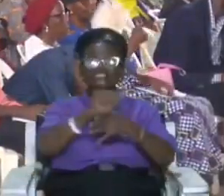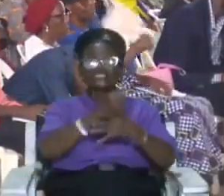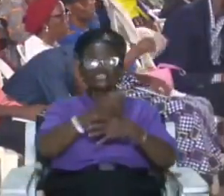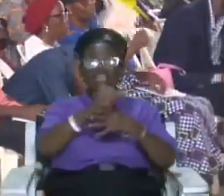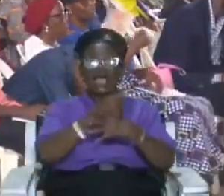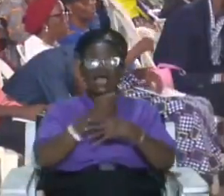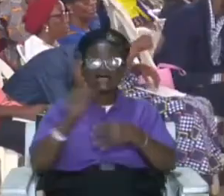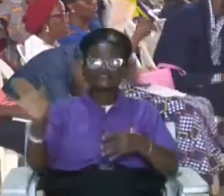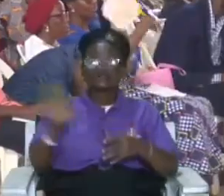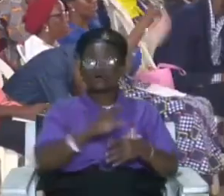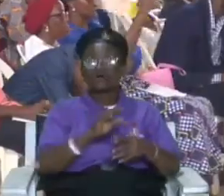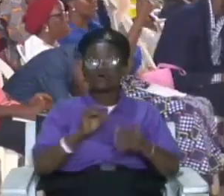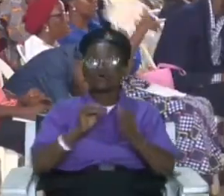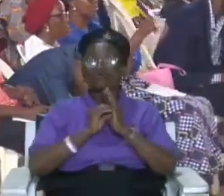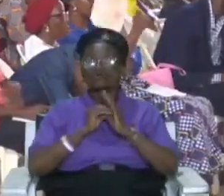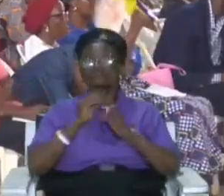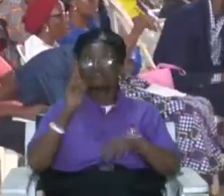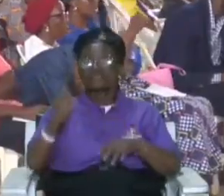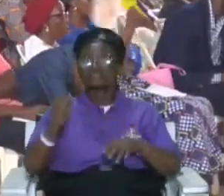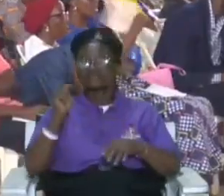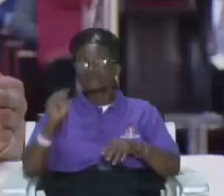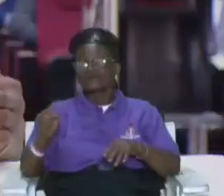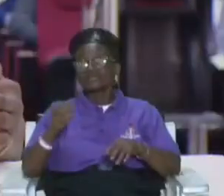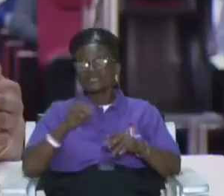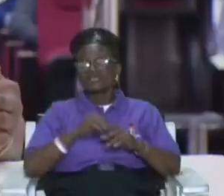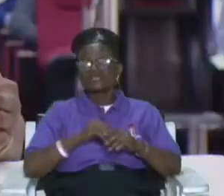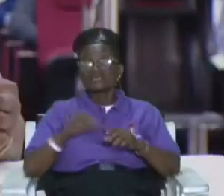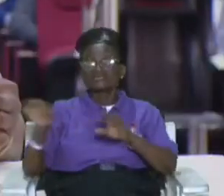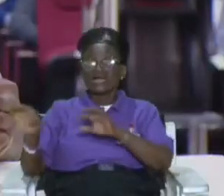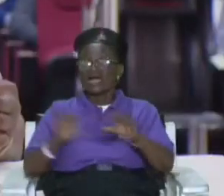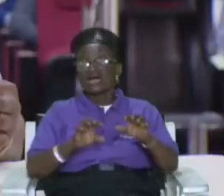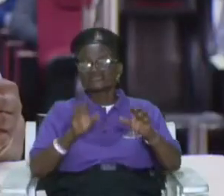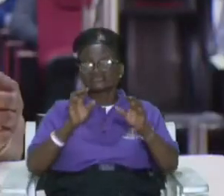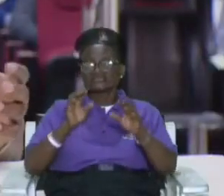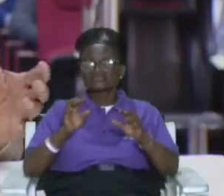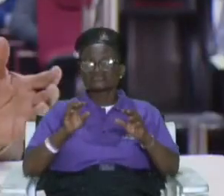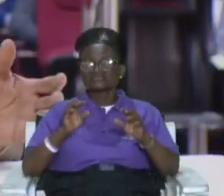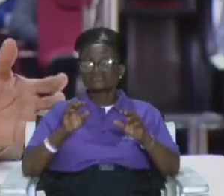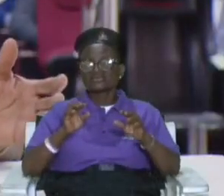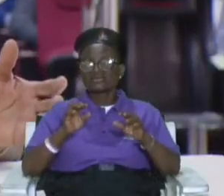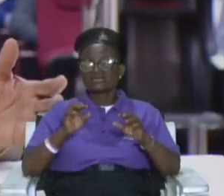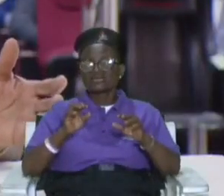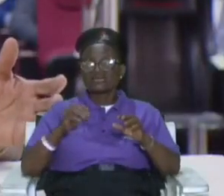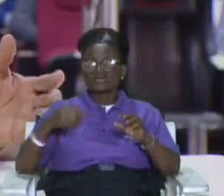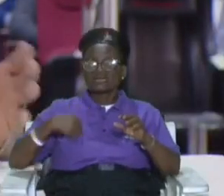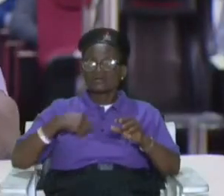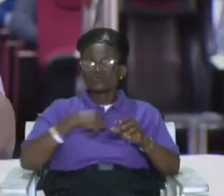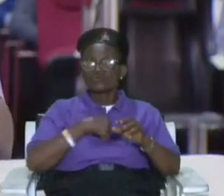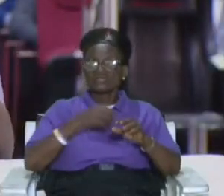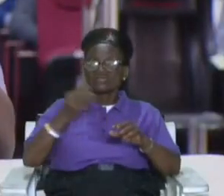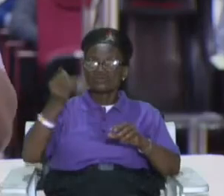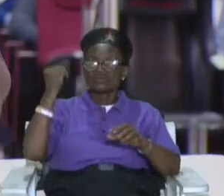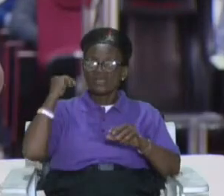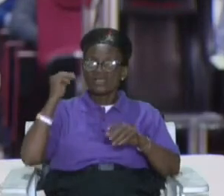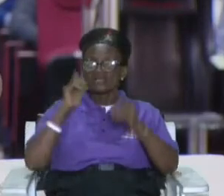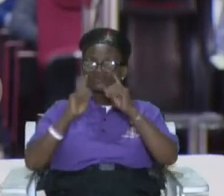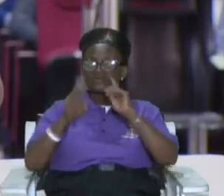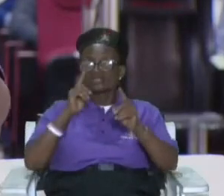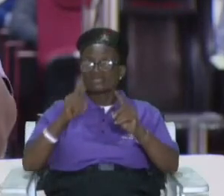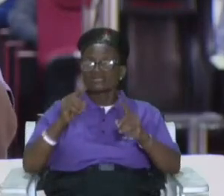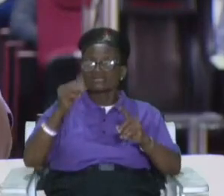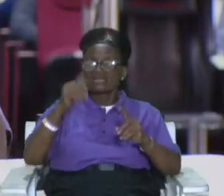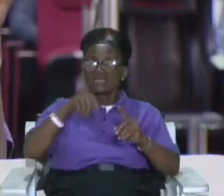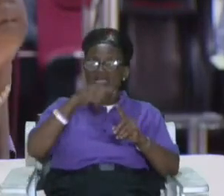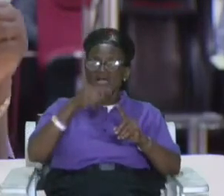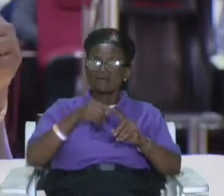Okay. Now, in Acts of the Apostles chapter, we were talking about the woman of Shunem,